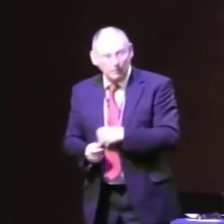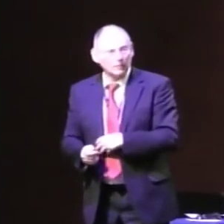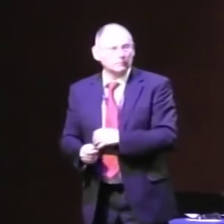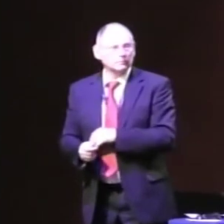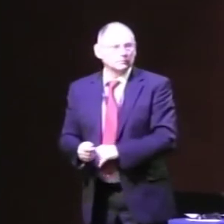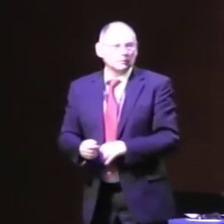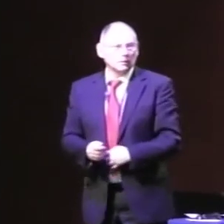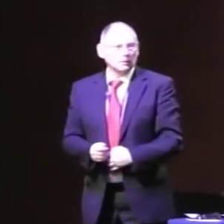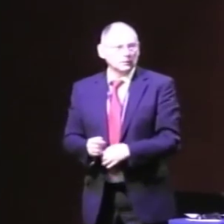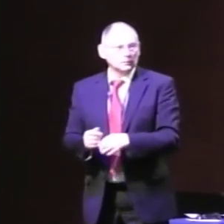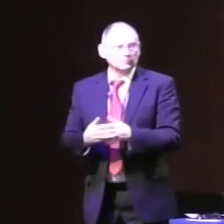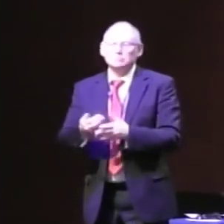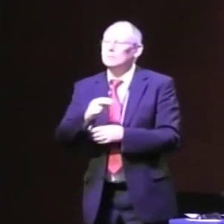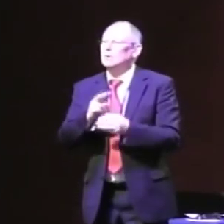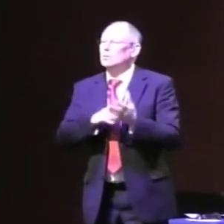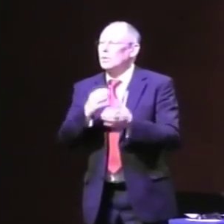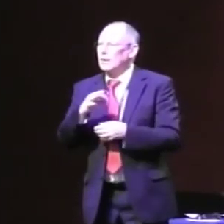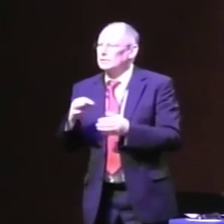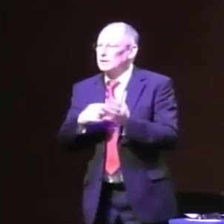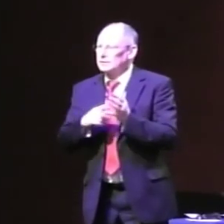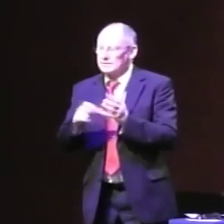Thank you. North Lanarkshire, TUC.